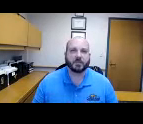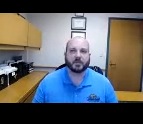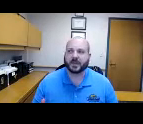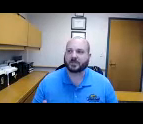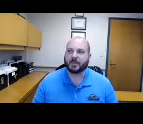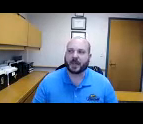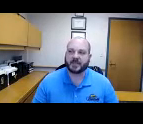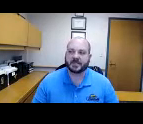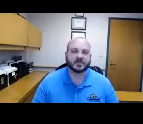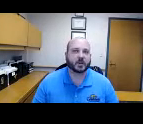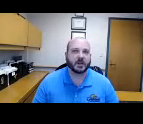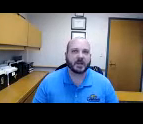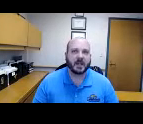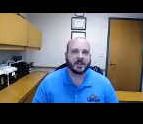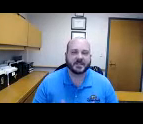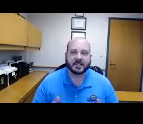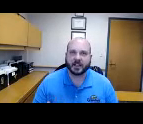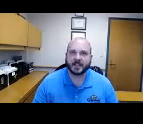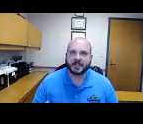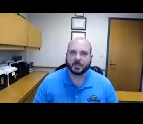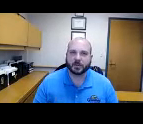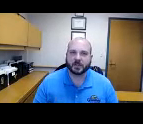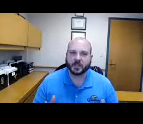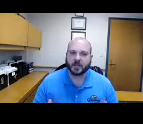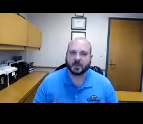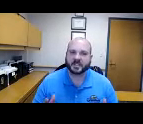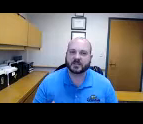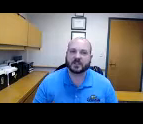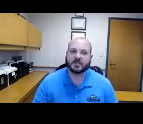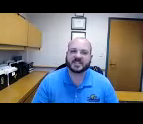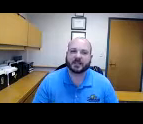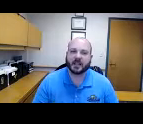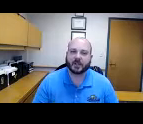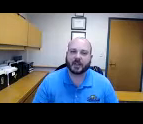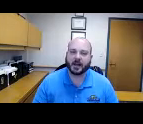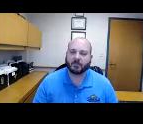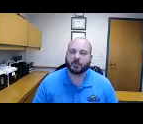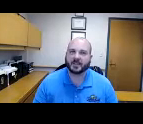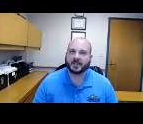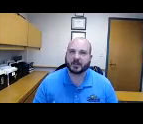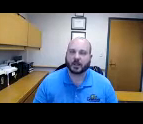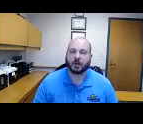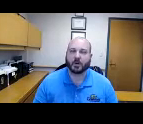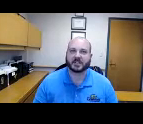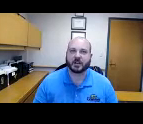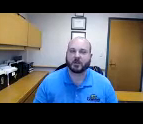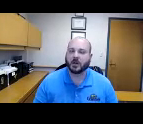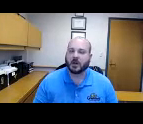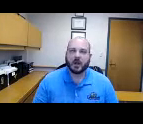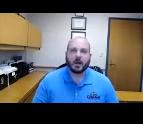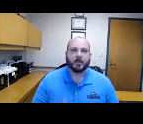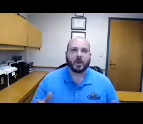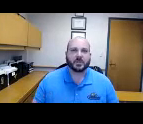much improvement has been made since those early peaks in late December, early January, but certainly we still have a long ways to